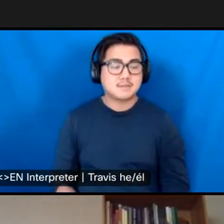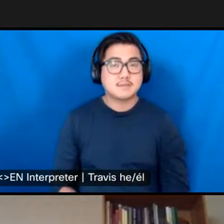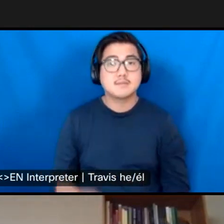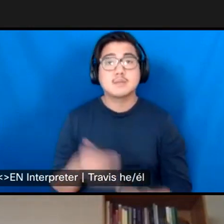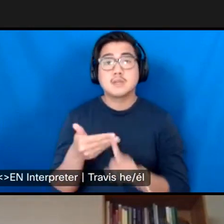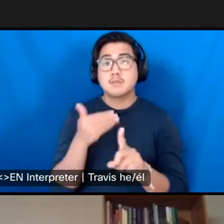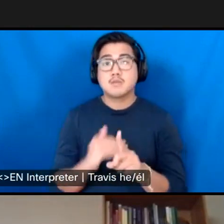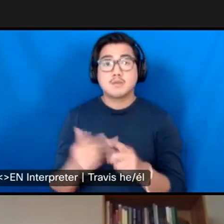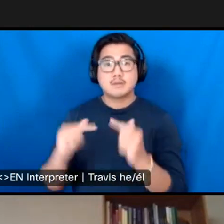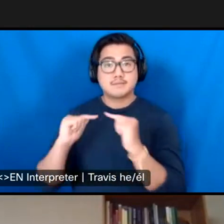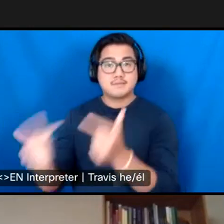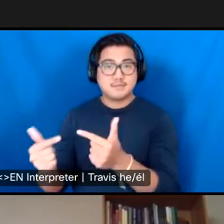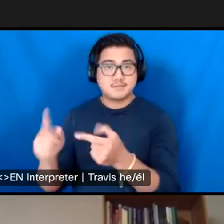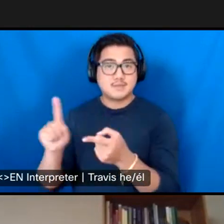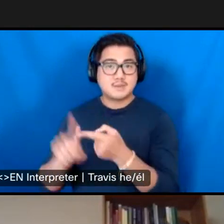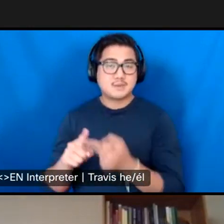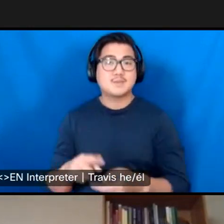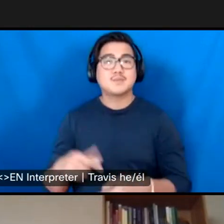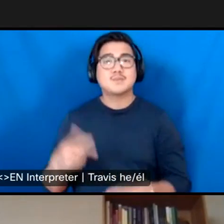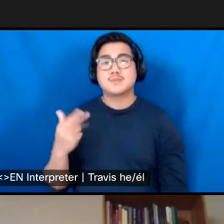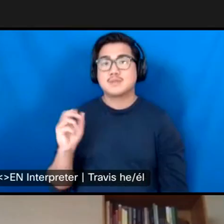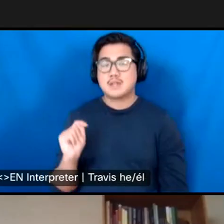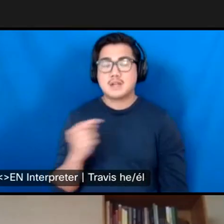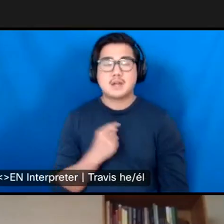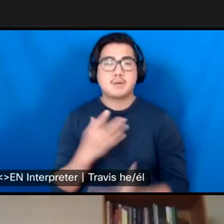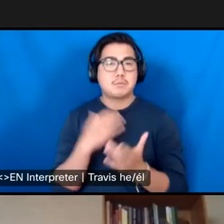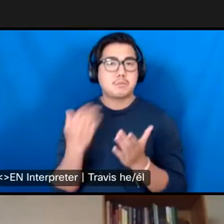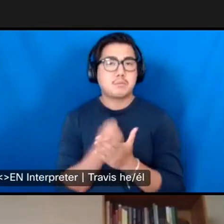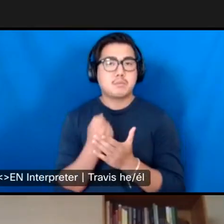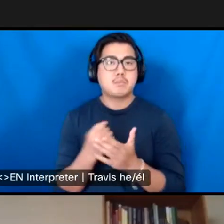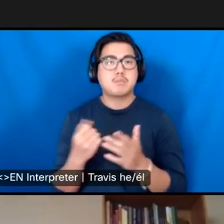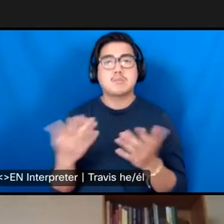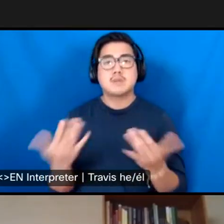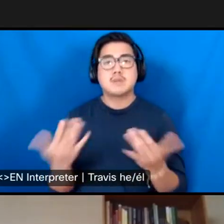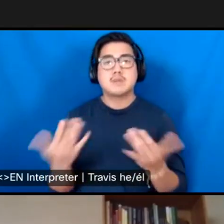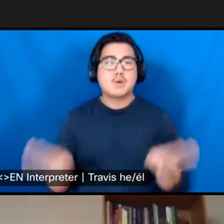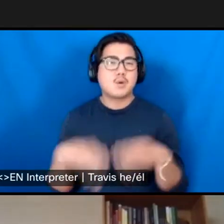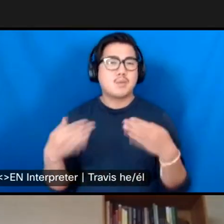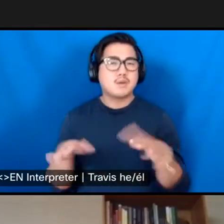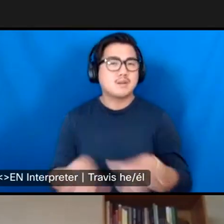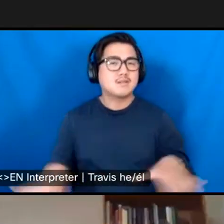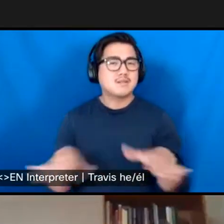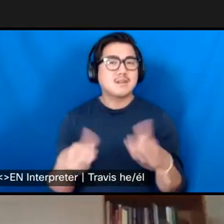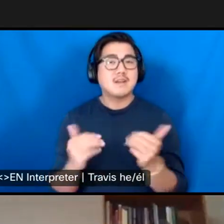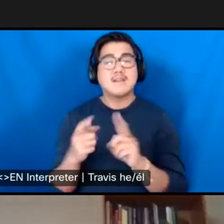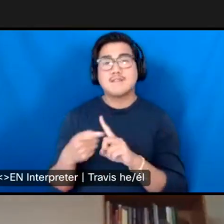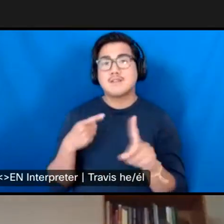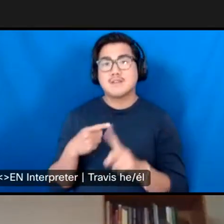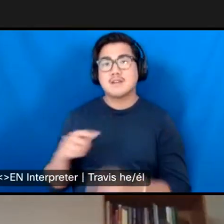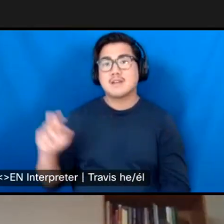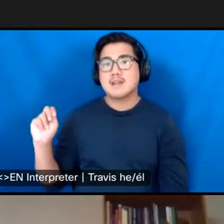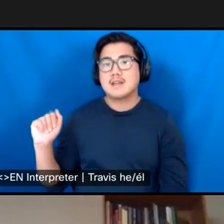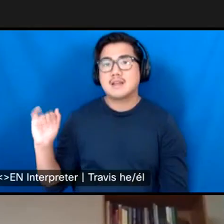I turn things over to our speakers, I'd like to take a moment to open our space with a poem by Nayyirah Waheed from her